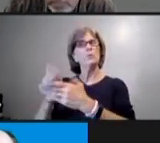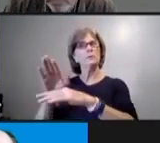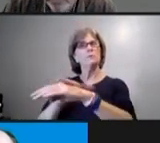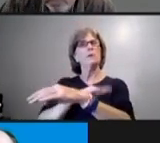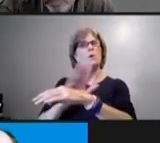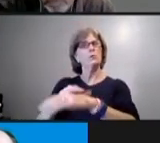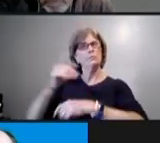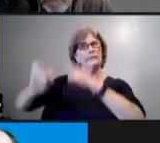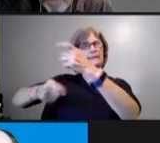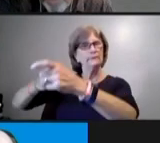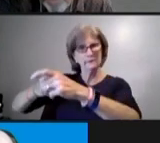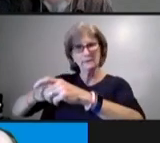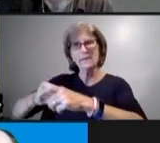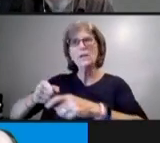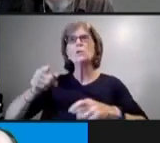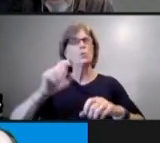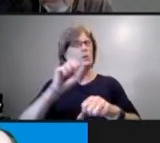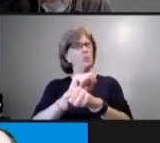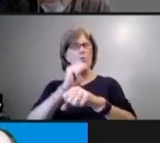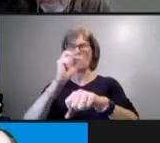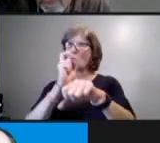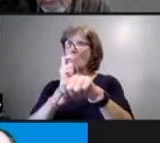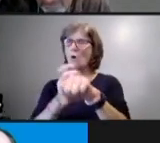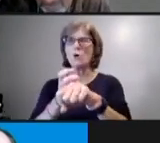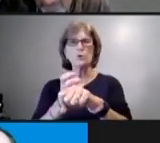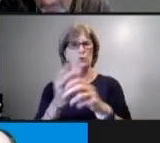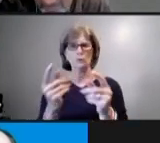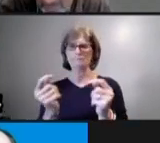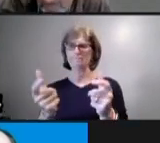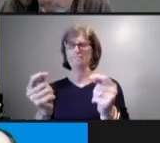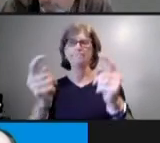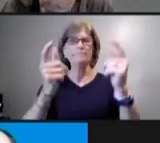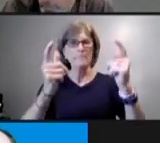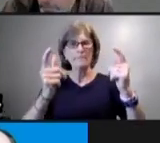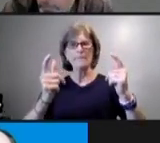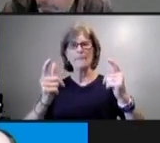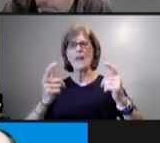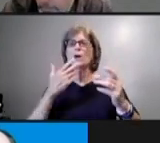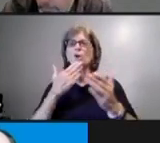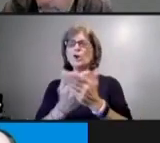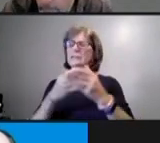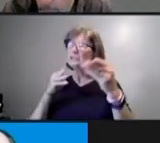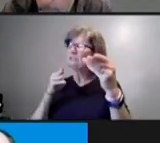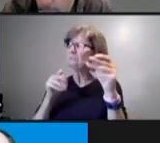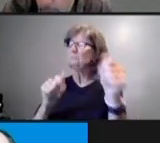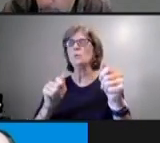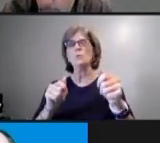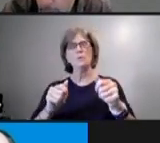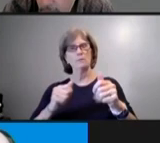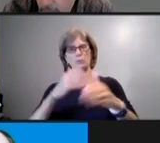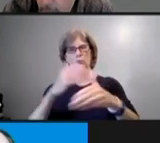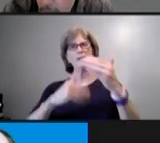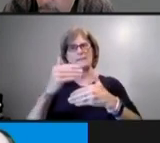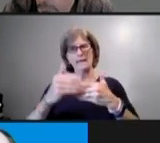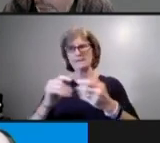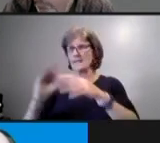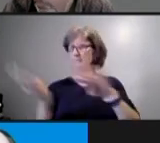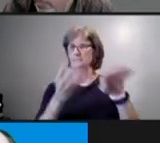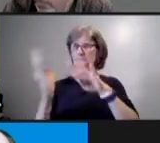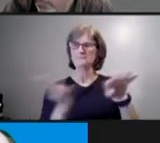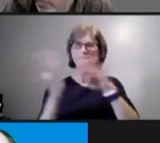really hard to put together a process and a team that could get applications through the system quickly.